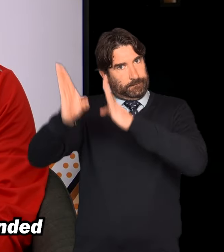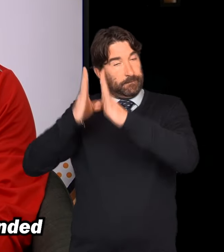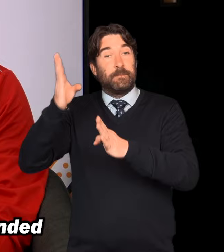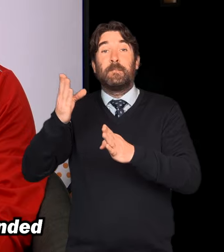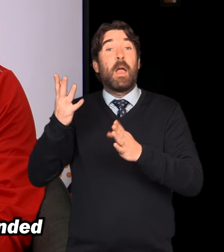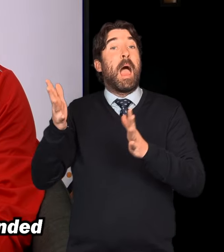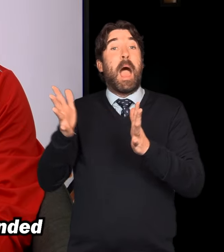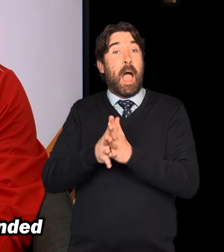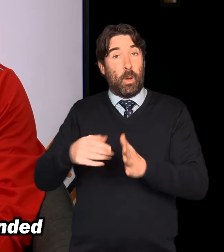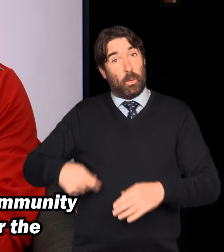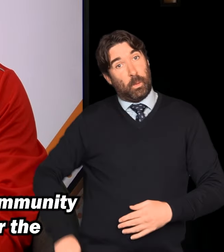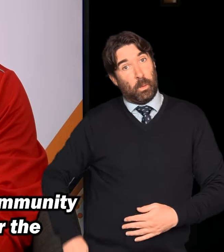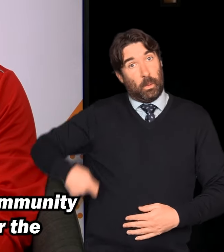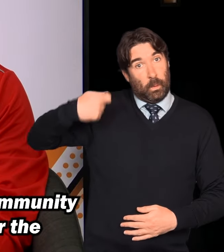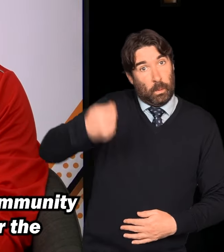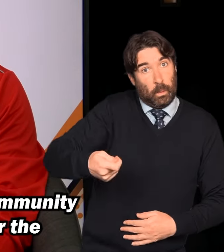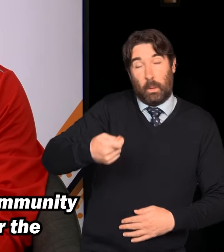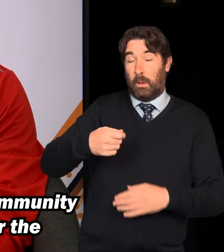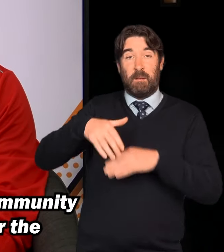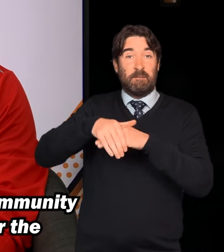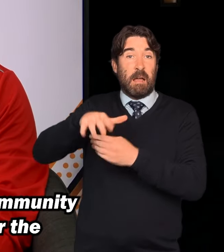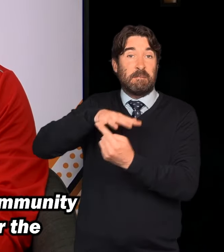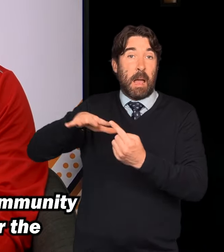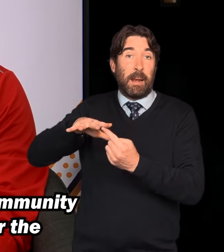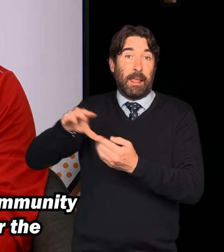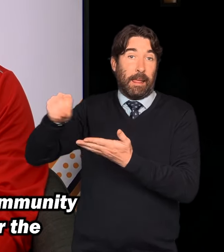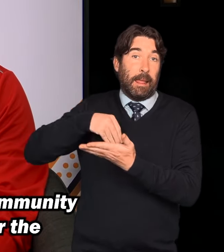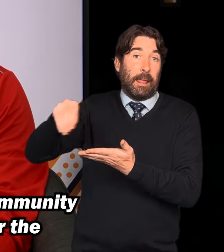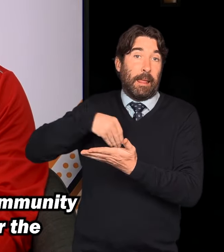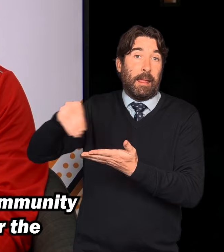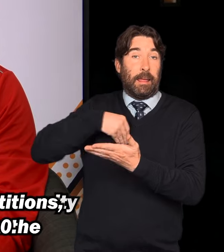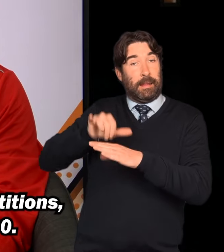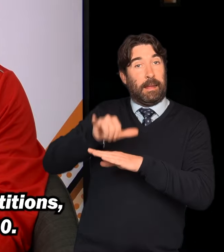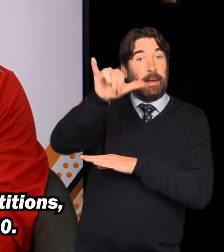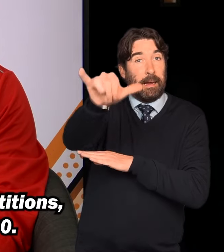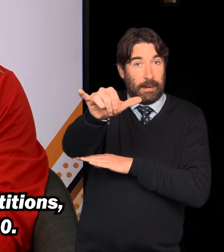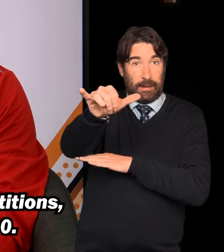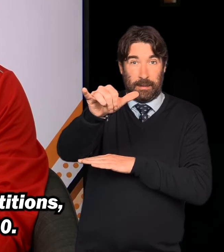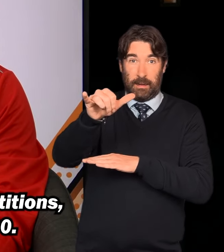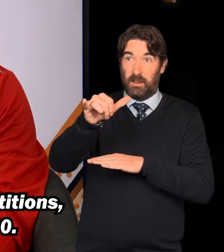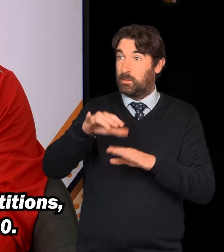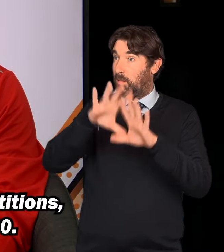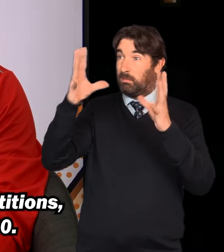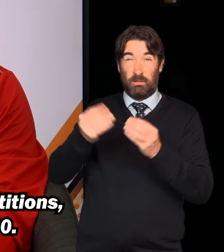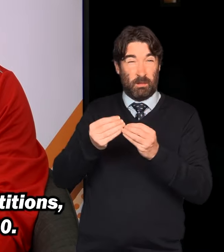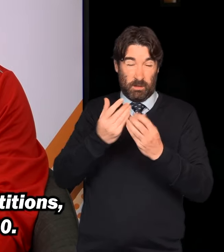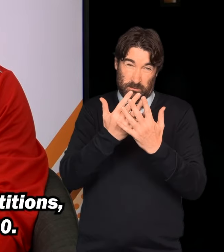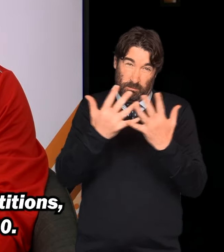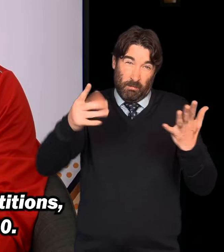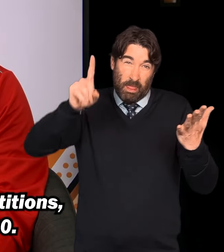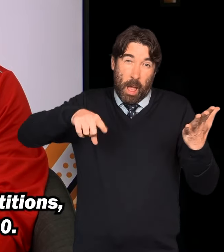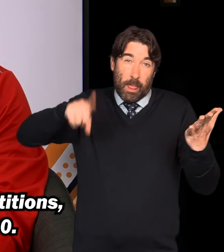that's all been self-funded by myself and the amazing community and family that I have. So over the sort of the past 8 competitions, I've had to raise